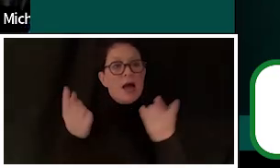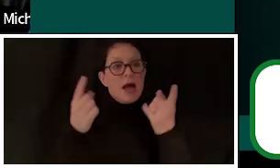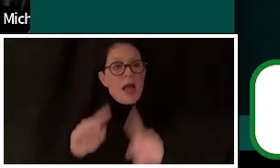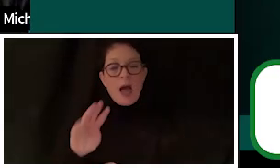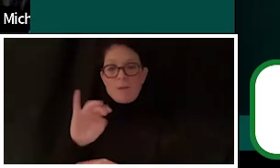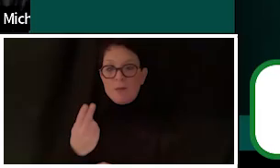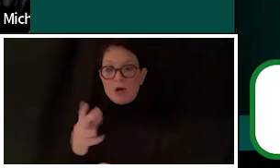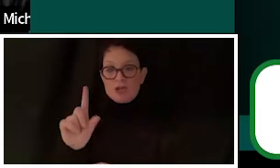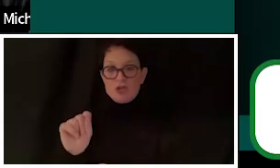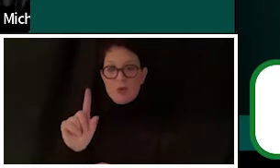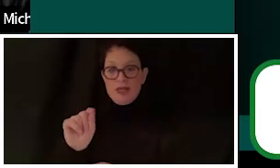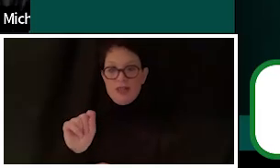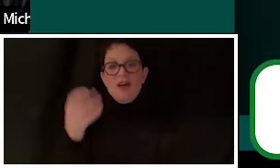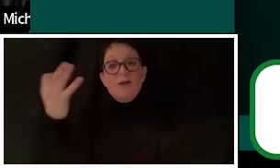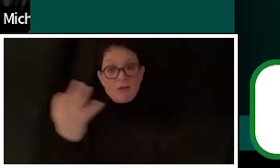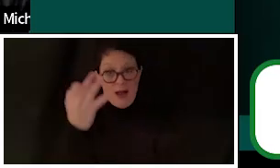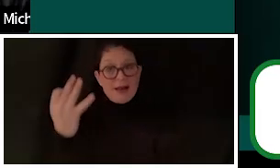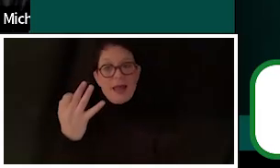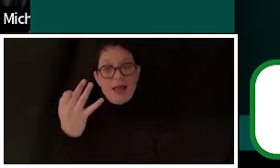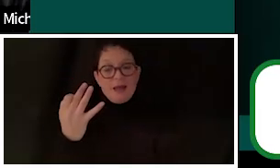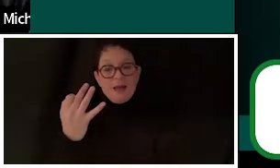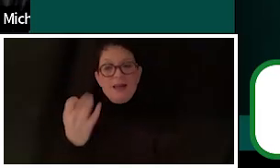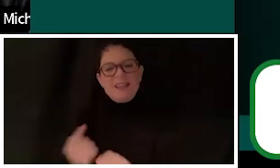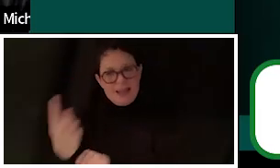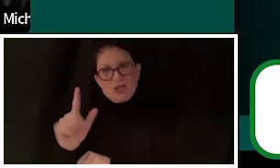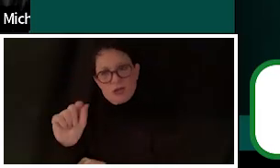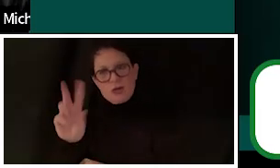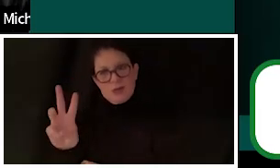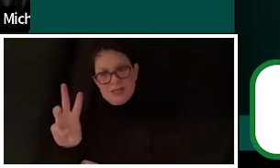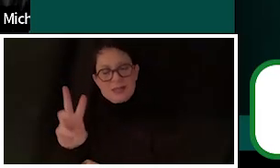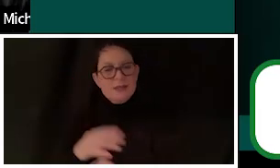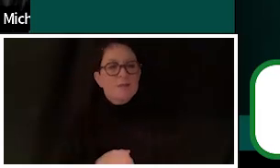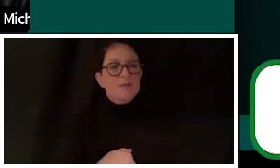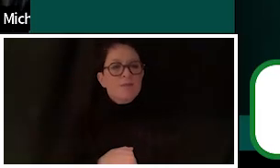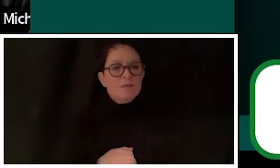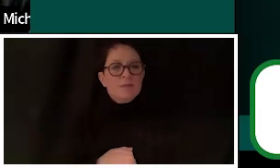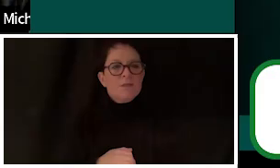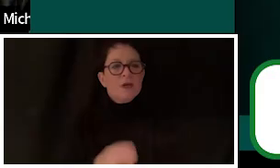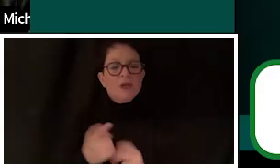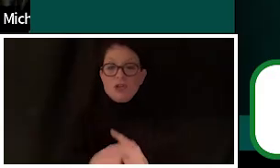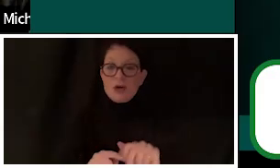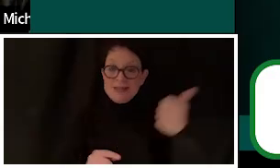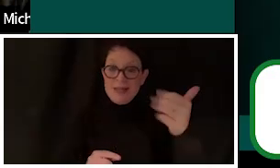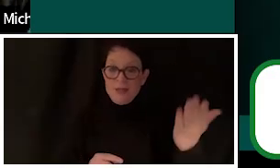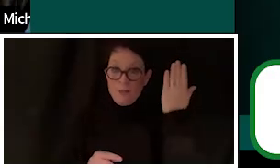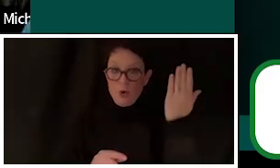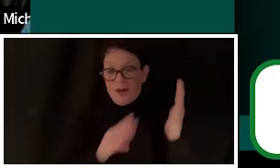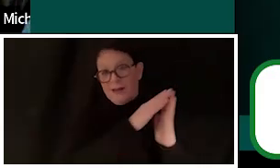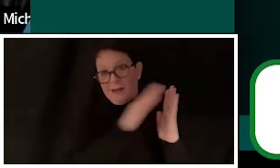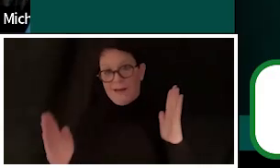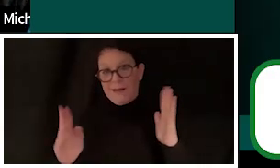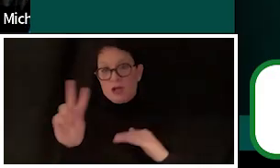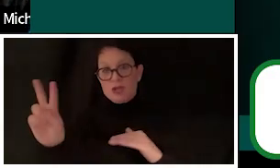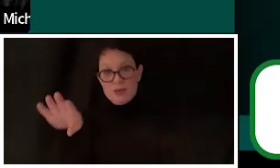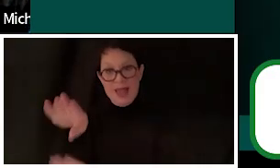on March 20th, which is a Friday in 2026. It will start at 10 a.m. in the morning and